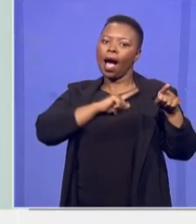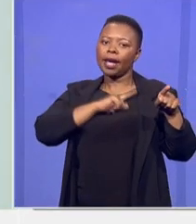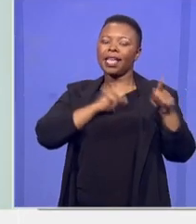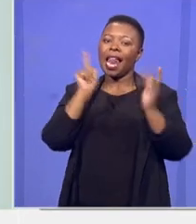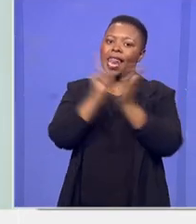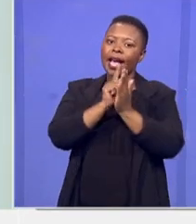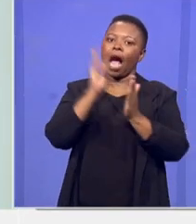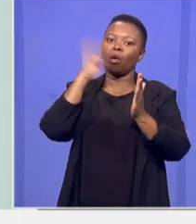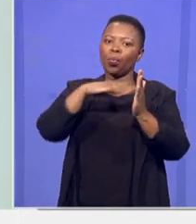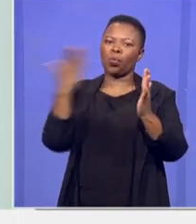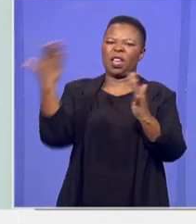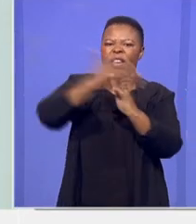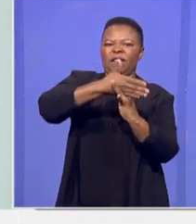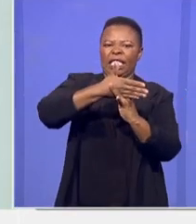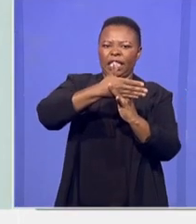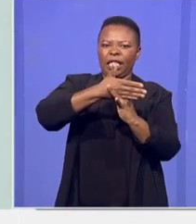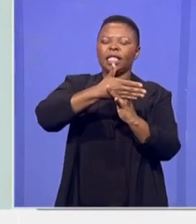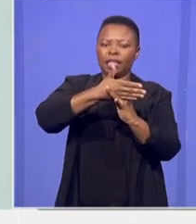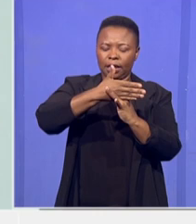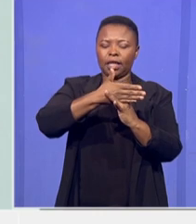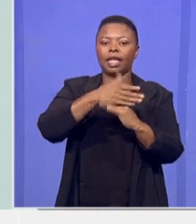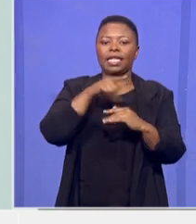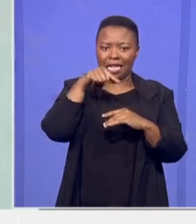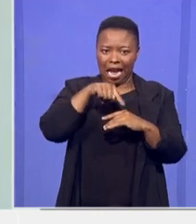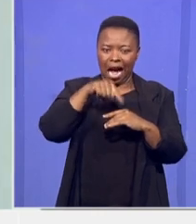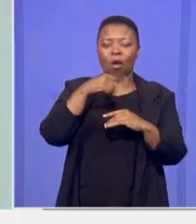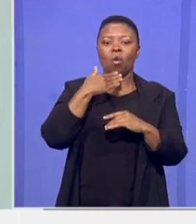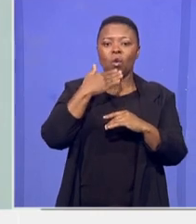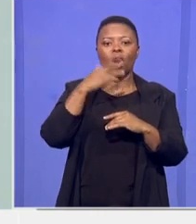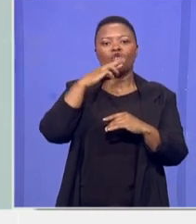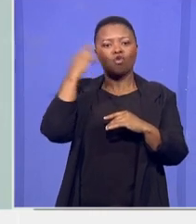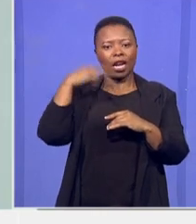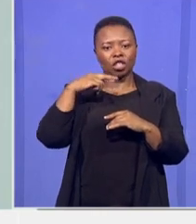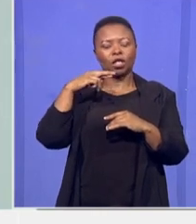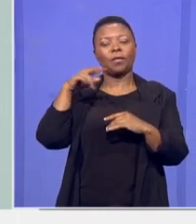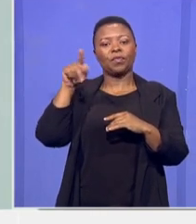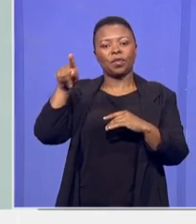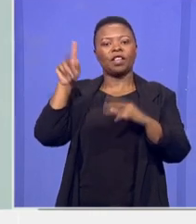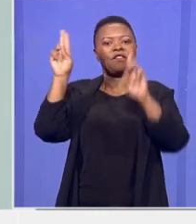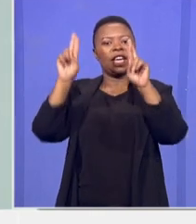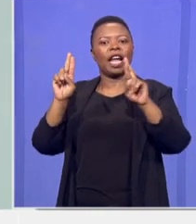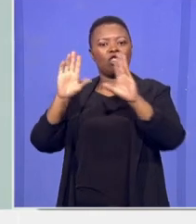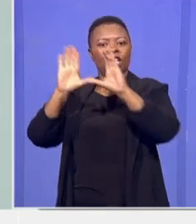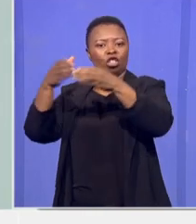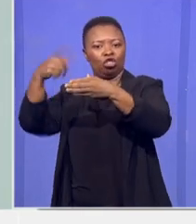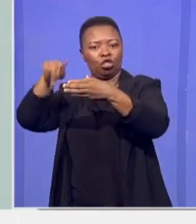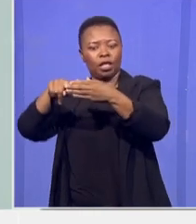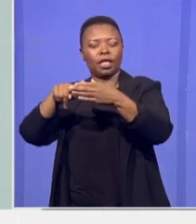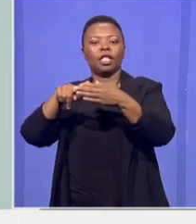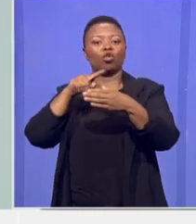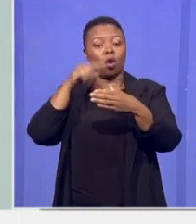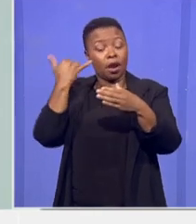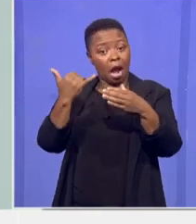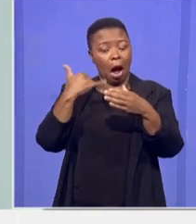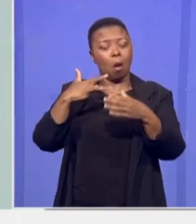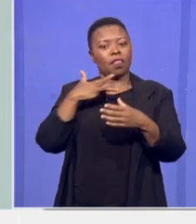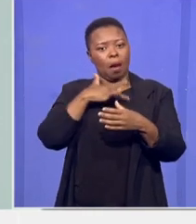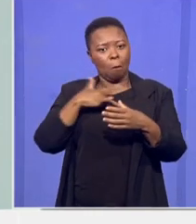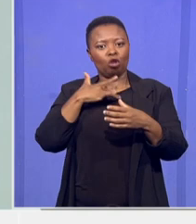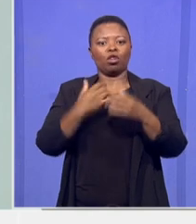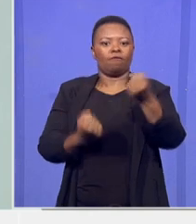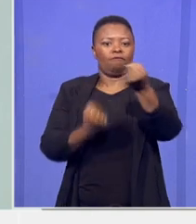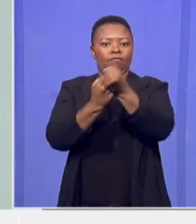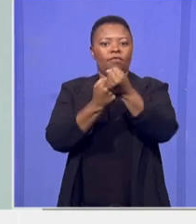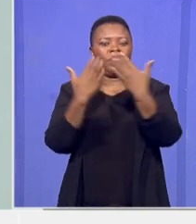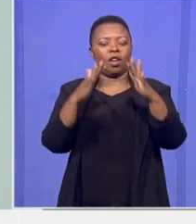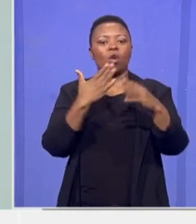invasion that it is currently facing by the Russian Federation, with Congress and that particular motion being seconded by